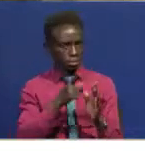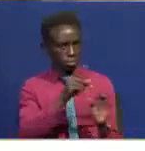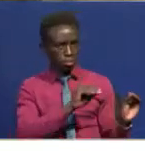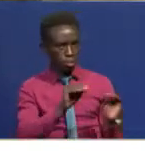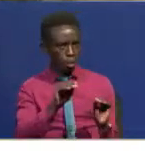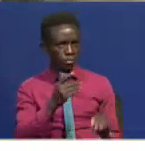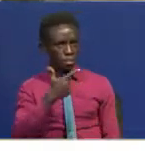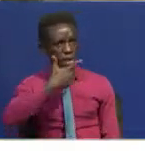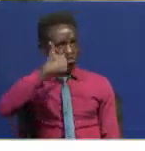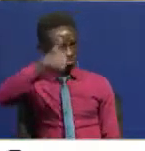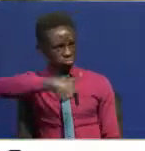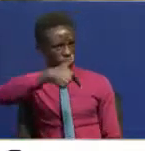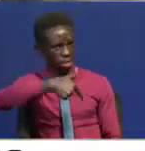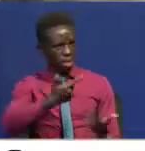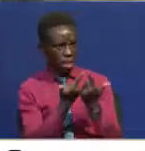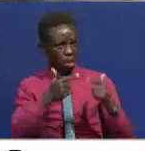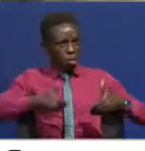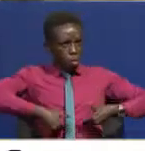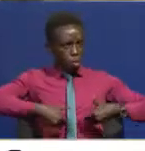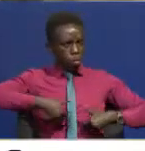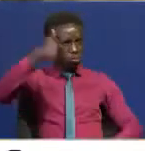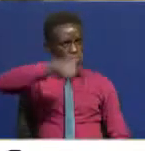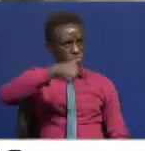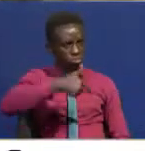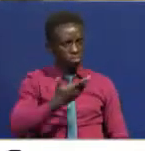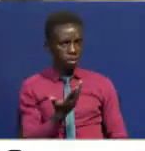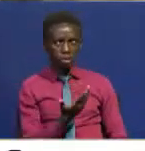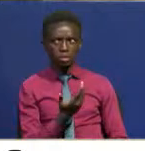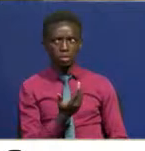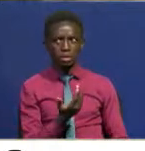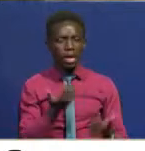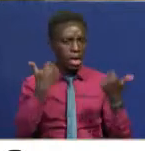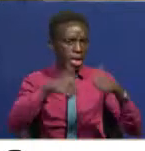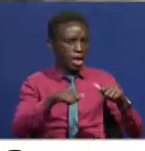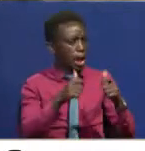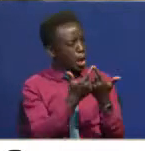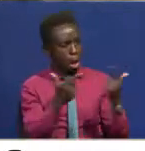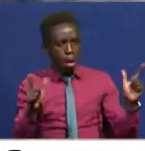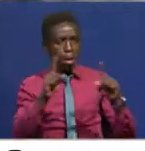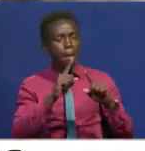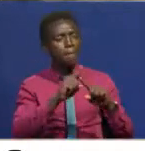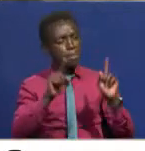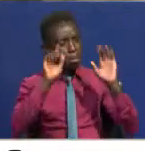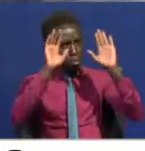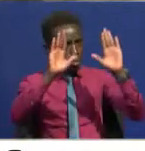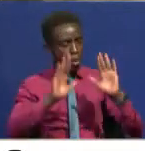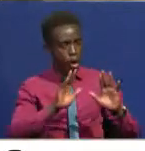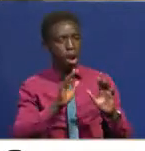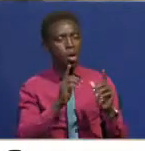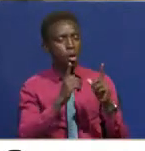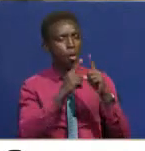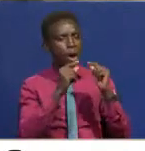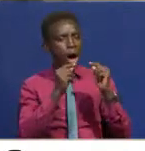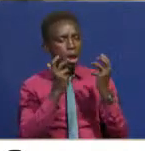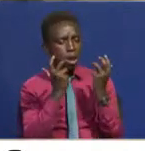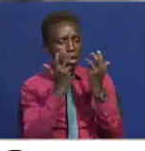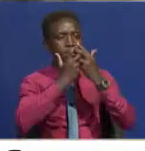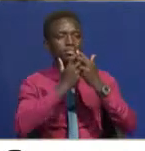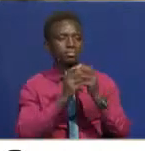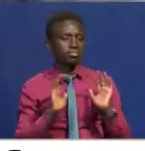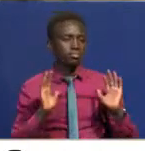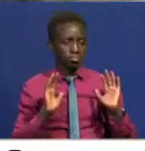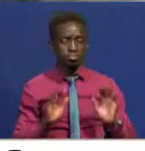Sheng. Sheng, you have to use Sheng. Ama lugha nitatumia bora ingiane. Okay. Yes. So the whole communication,